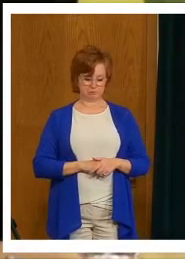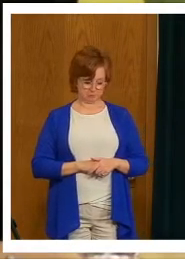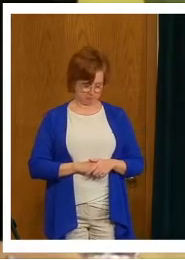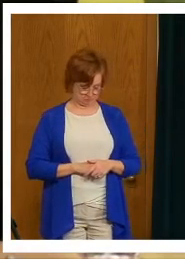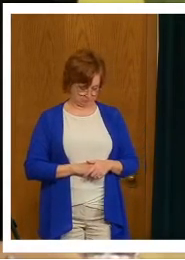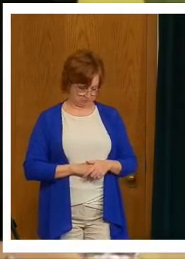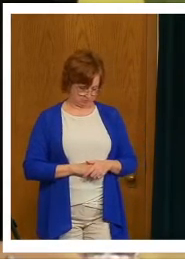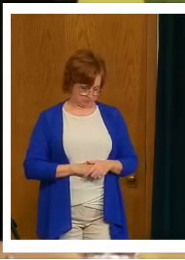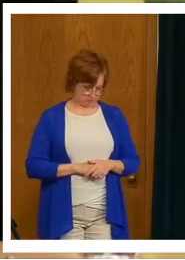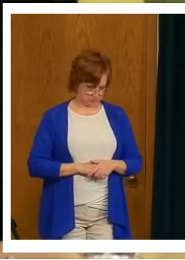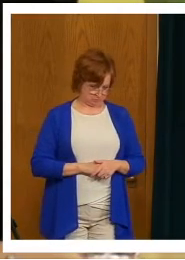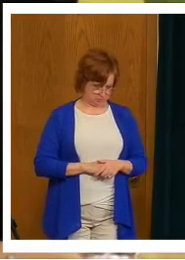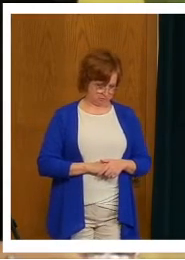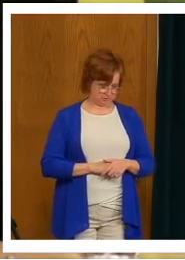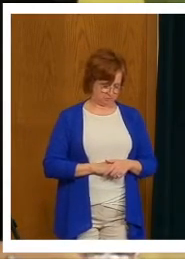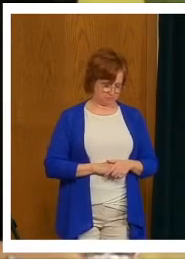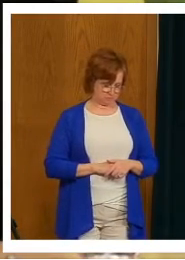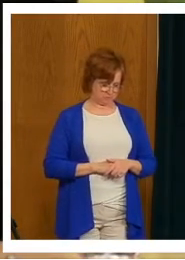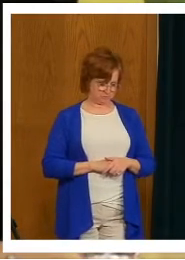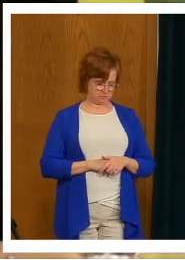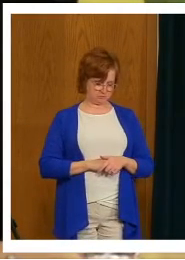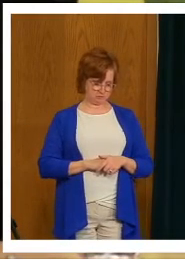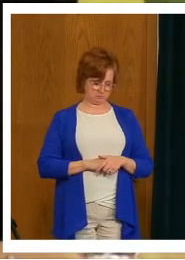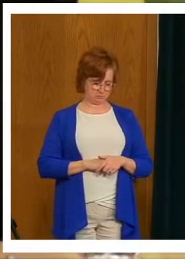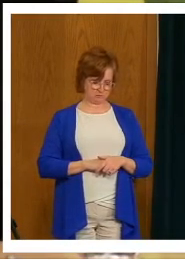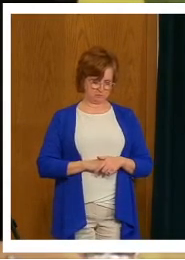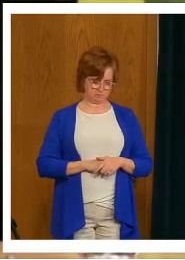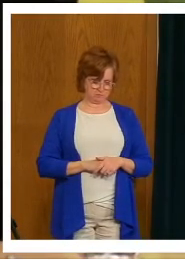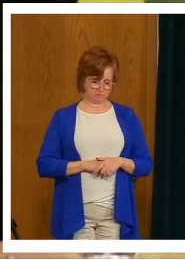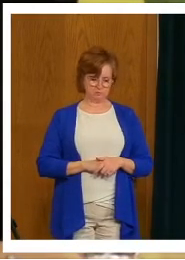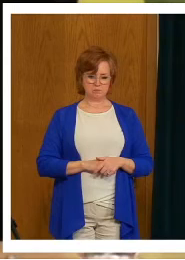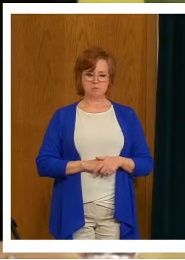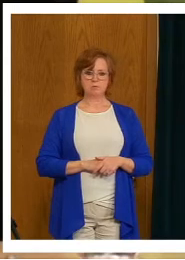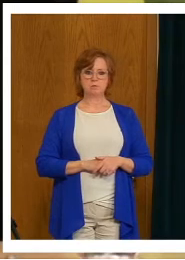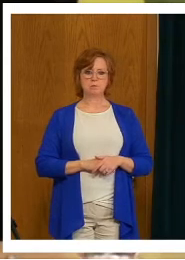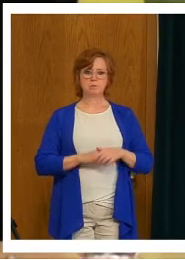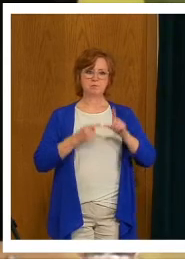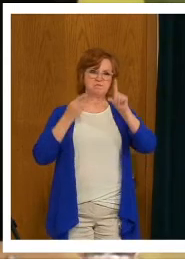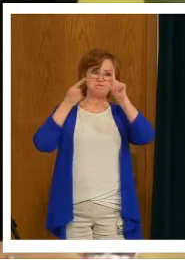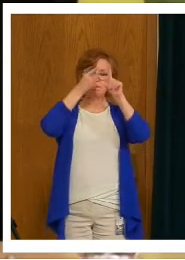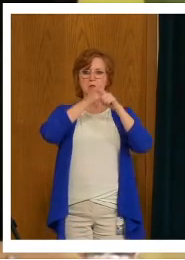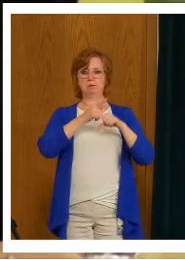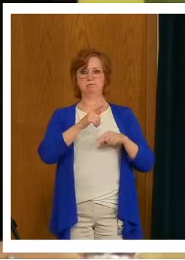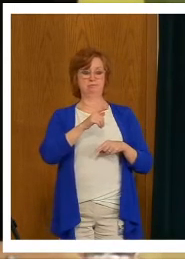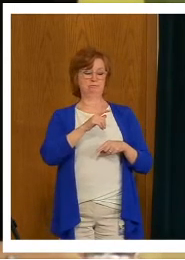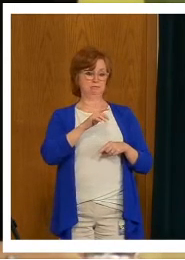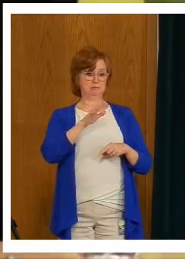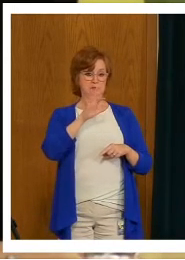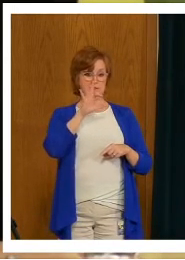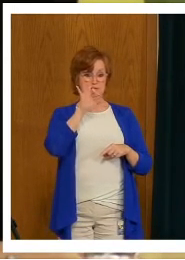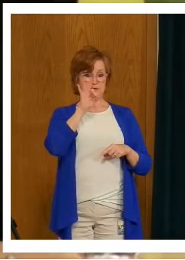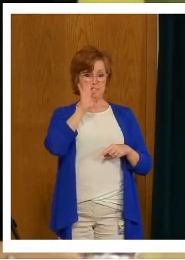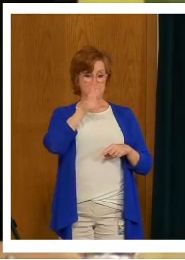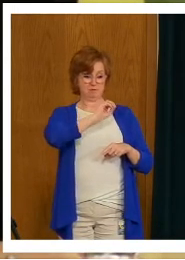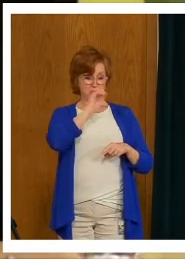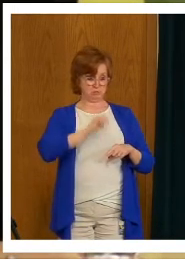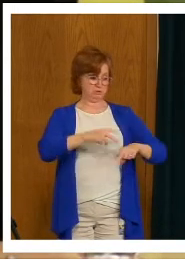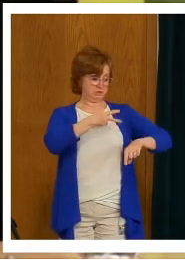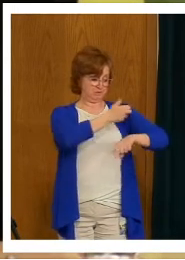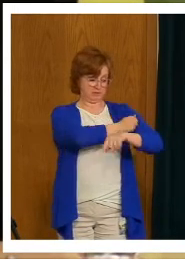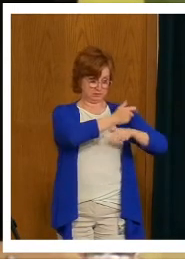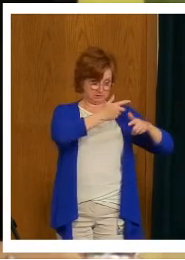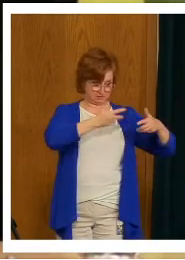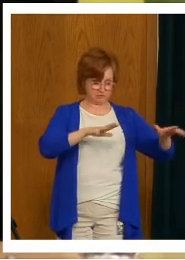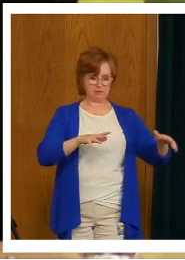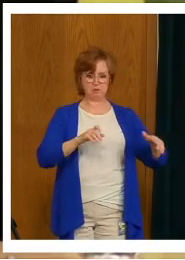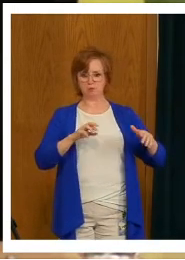goal on exactly what it would take to get to that level of normalcy, whether it's 95% vaccination or